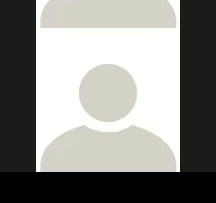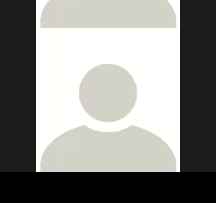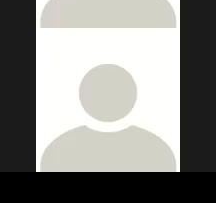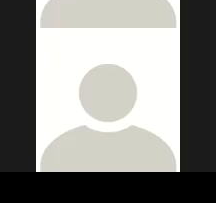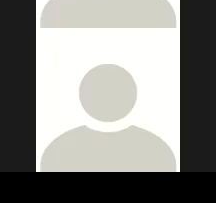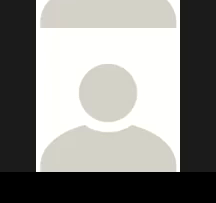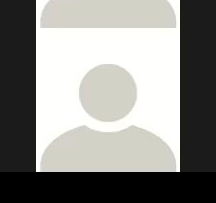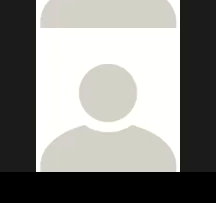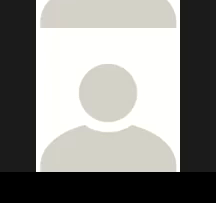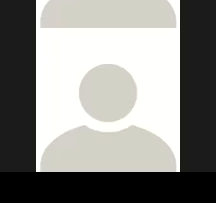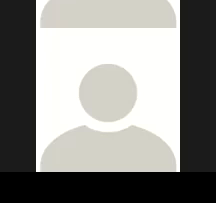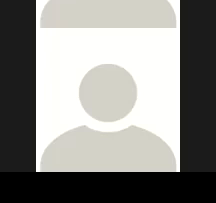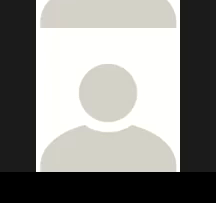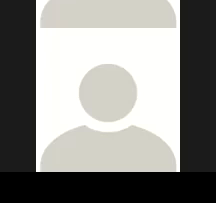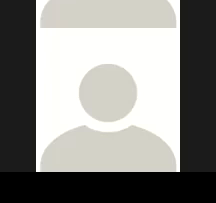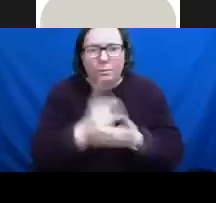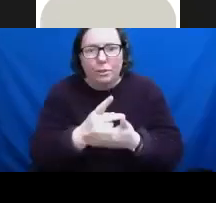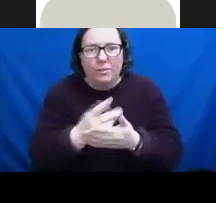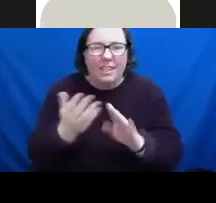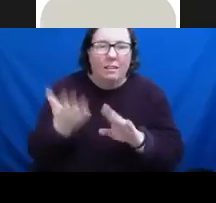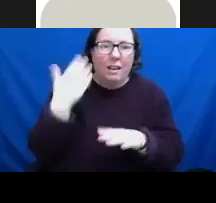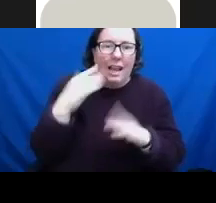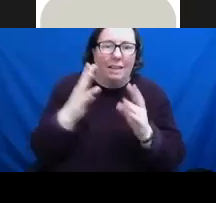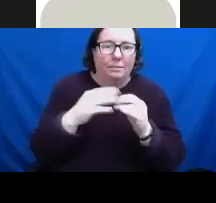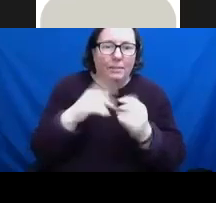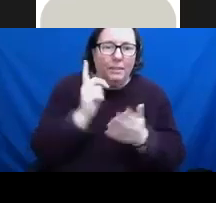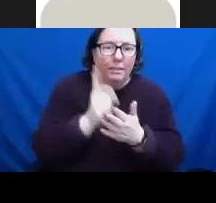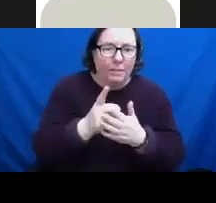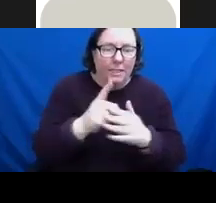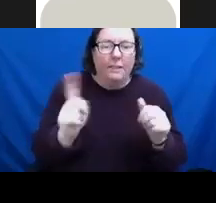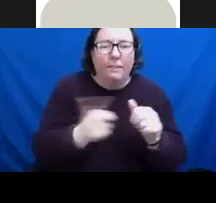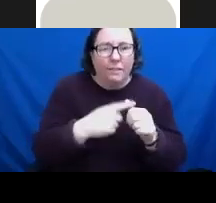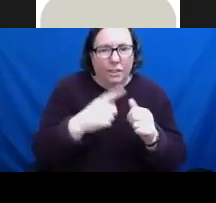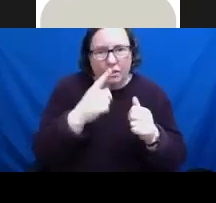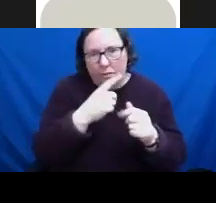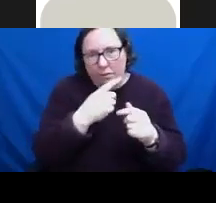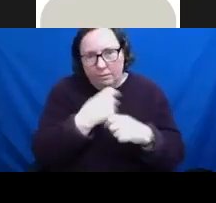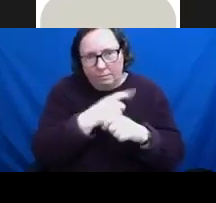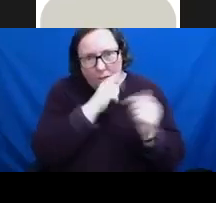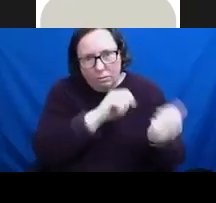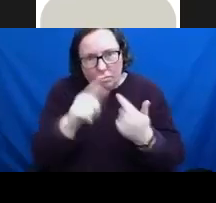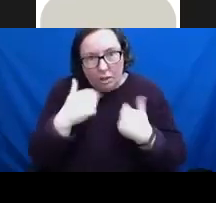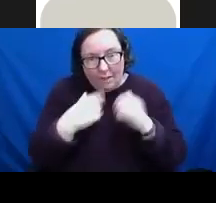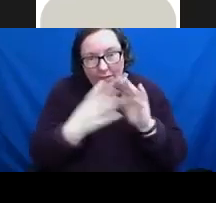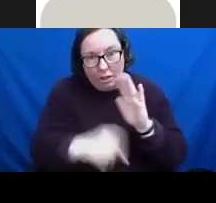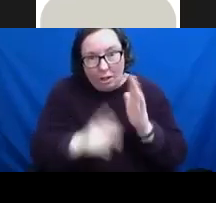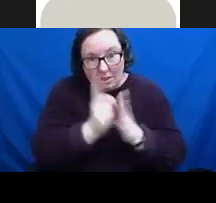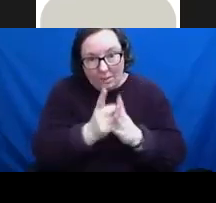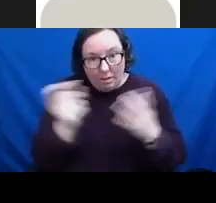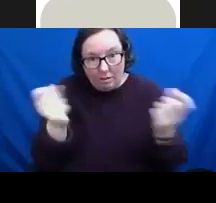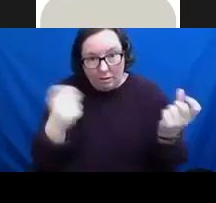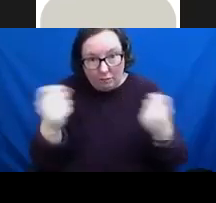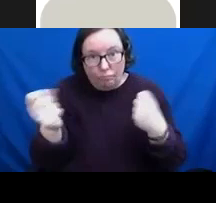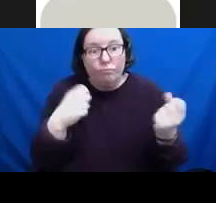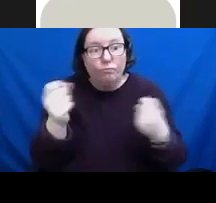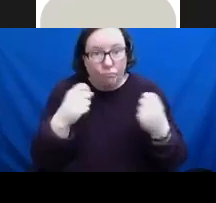Before we move on to the approval of the minutes, I think all of you have received the minutes. And as you can see